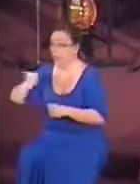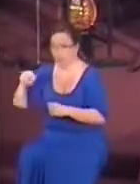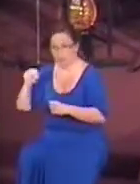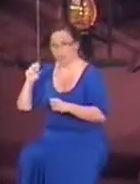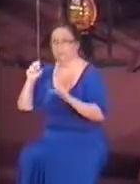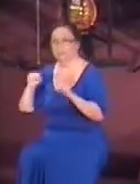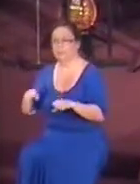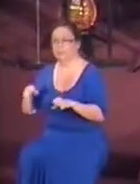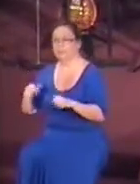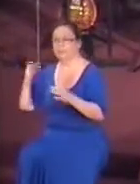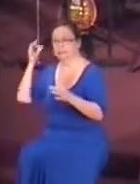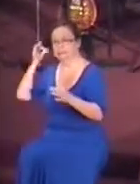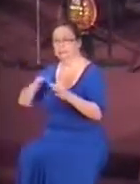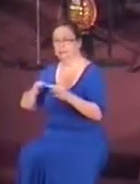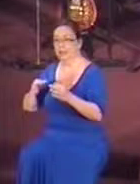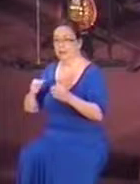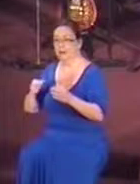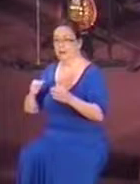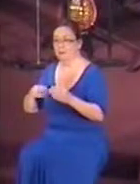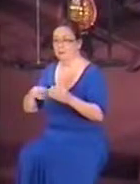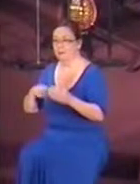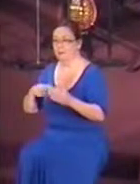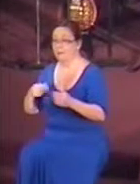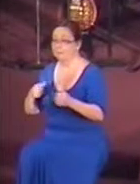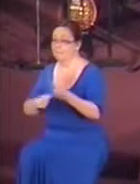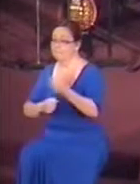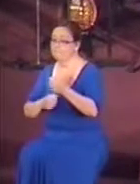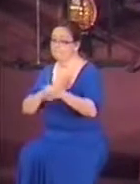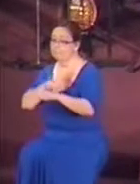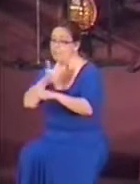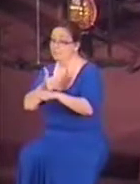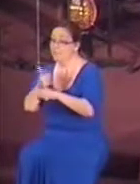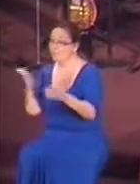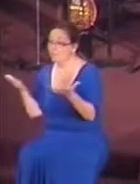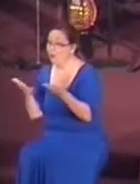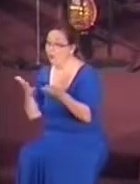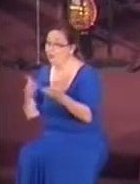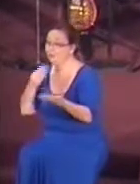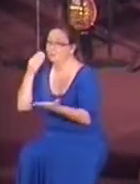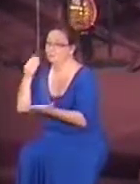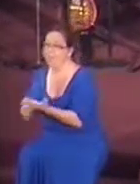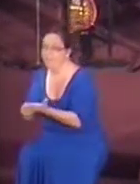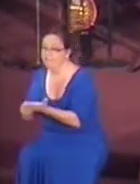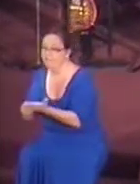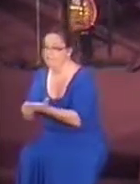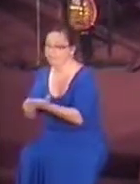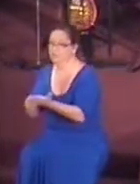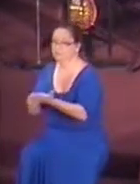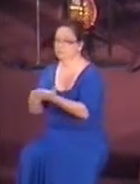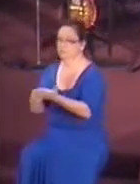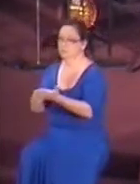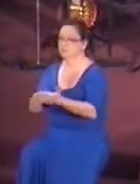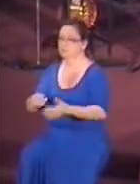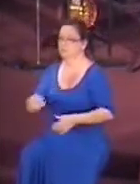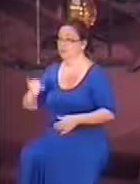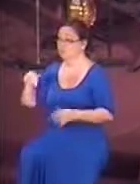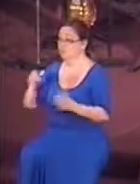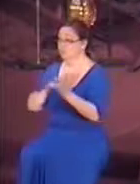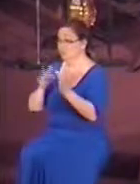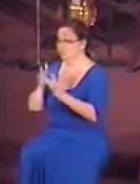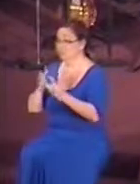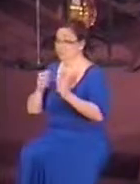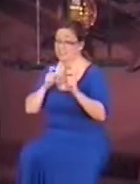his rational decision based off of what? Off of the evidence. And so in the midst of John's doubt, Jesus not only gives